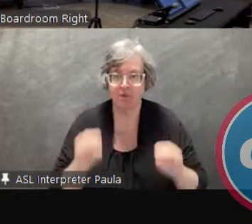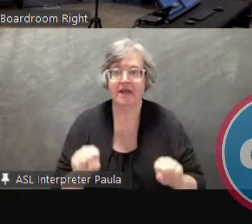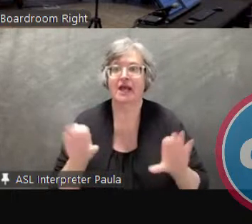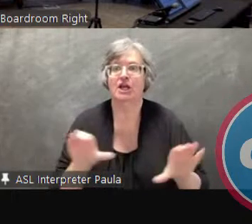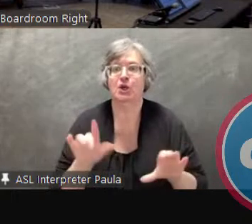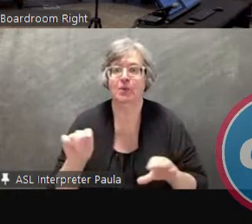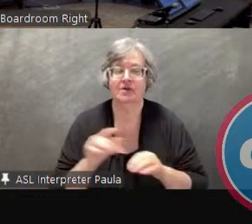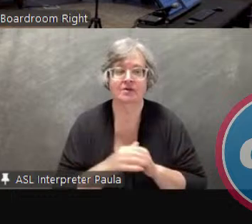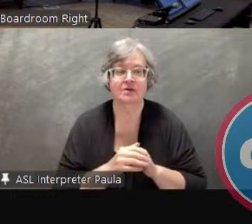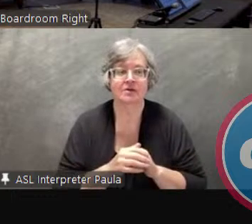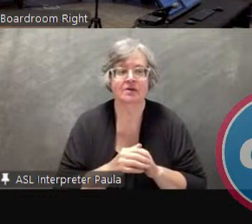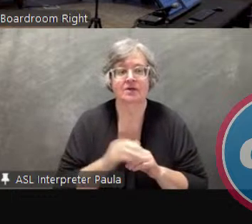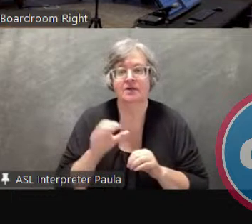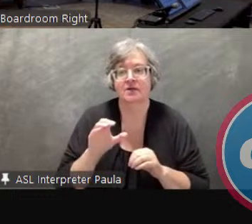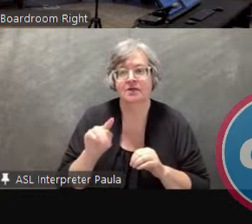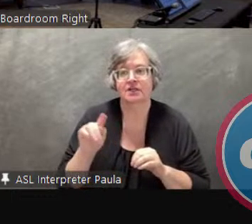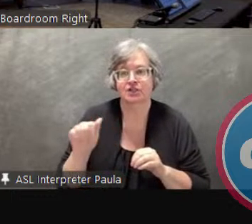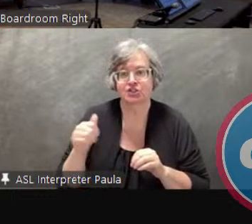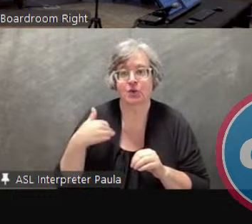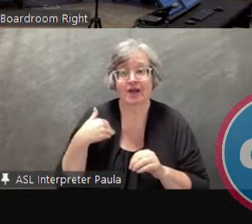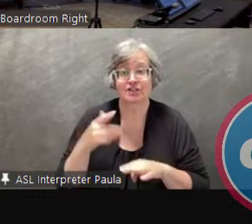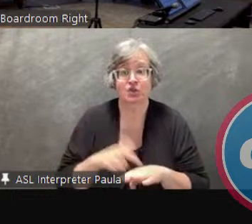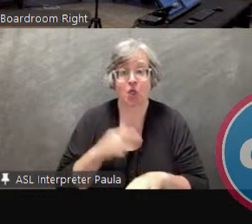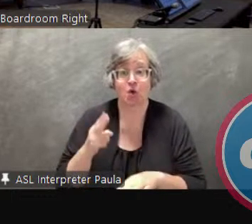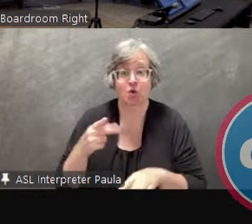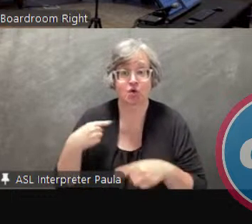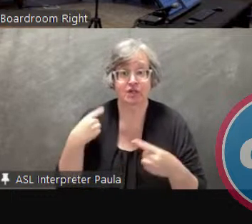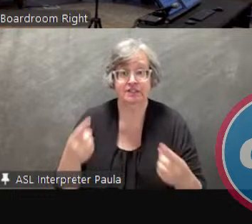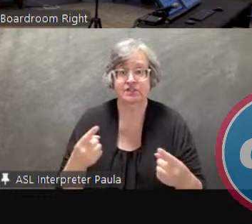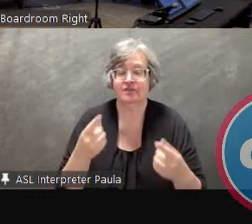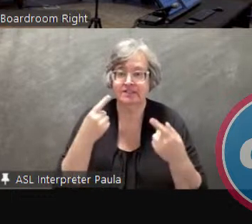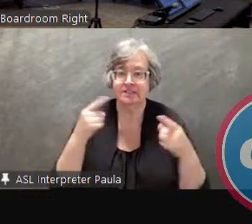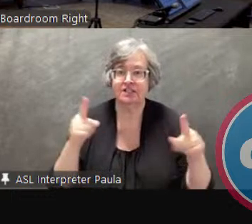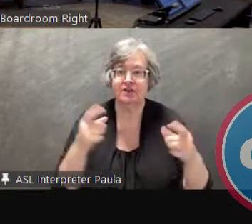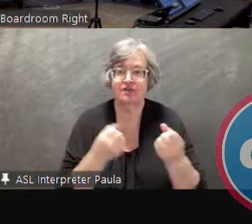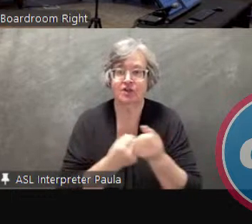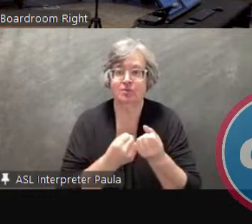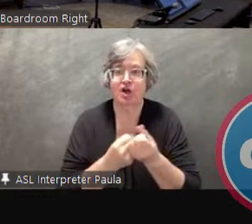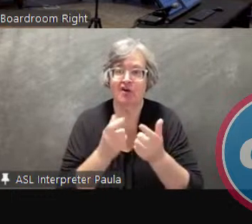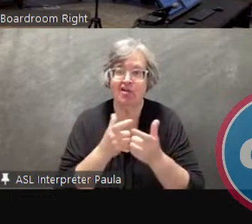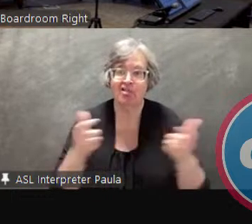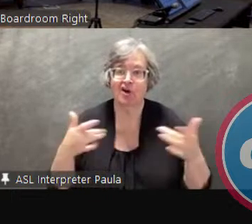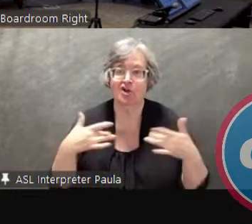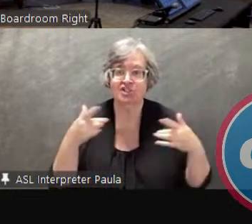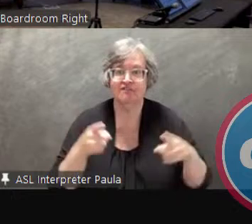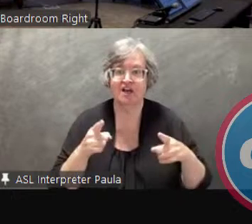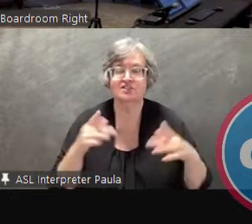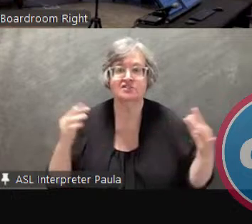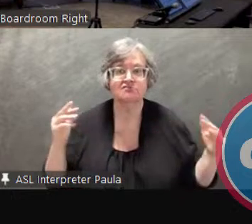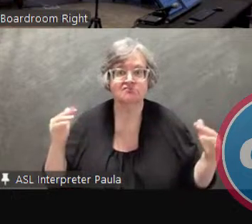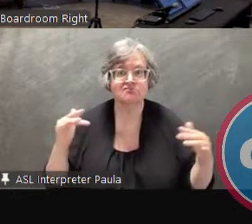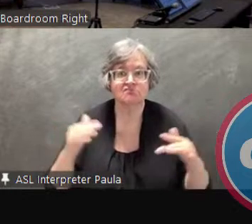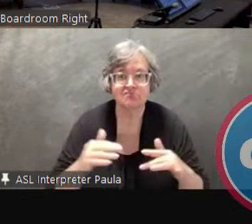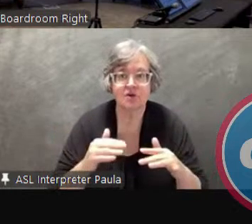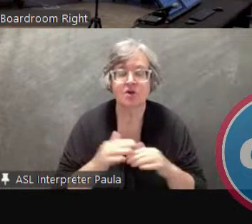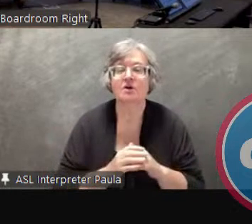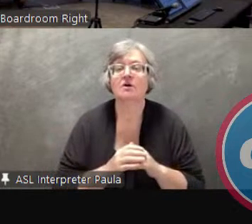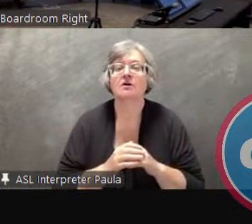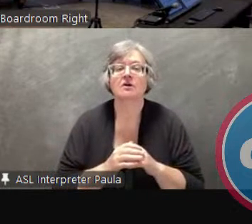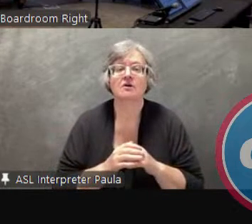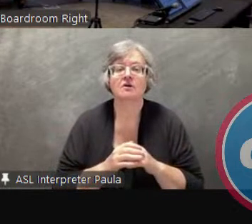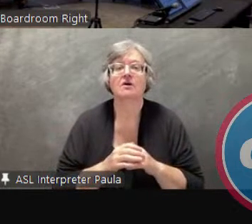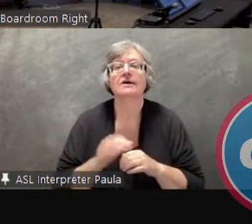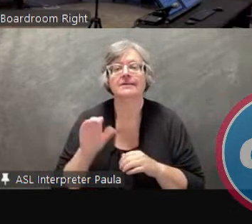done. That CTA has a long history of successfully supporting large events. And as they always do,